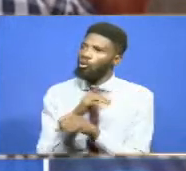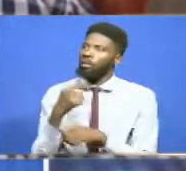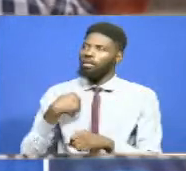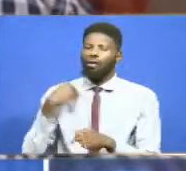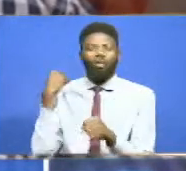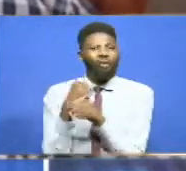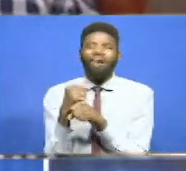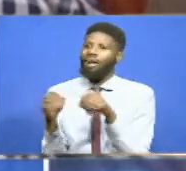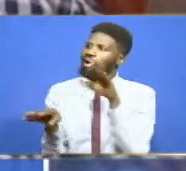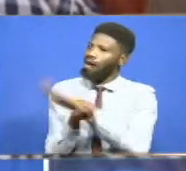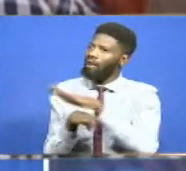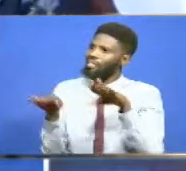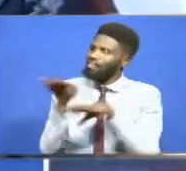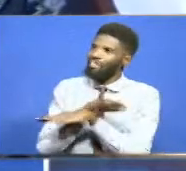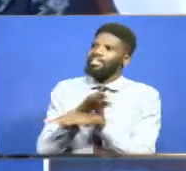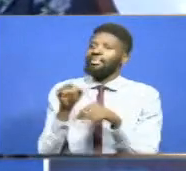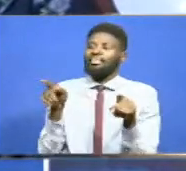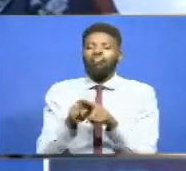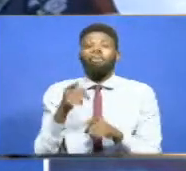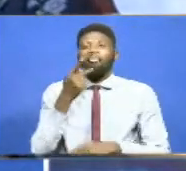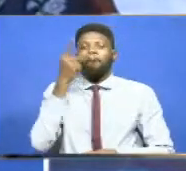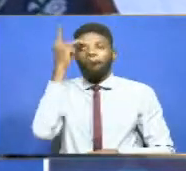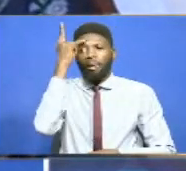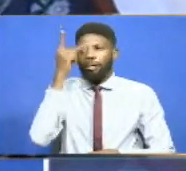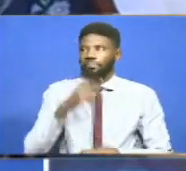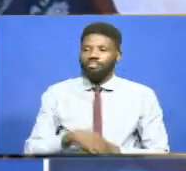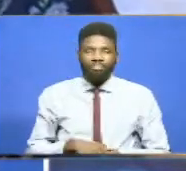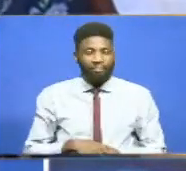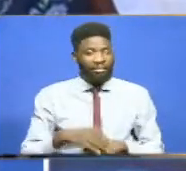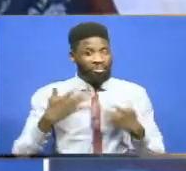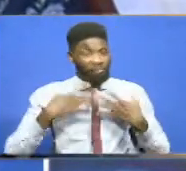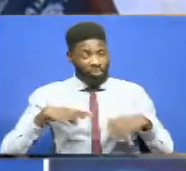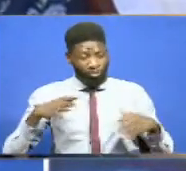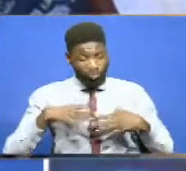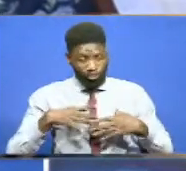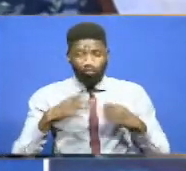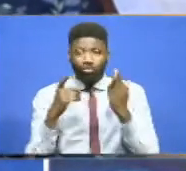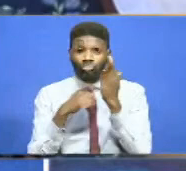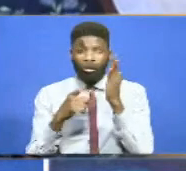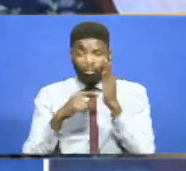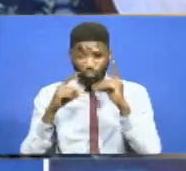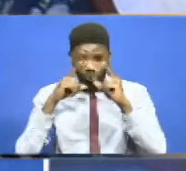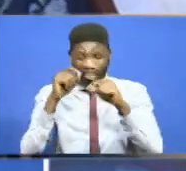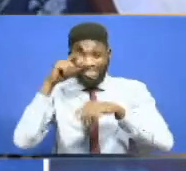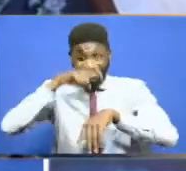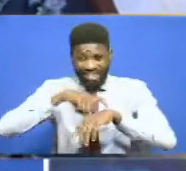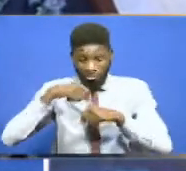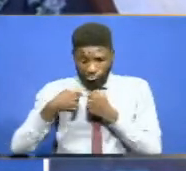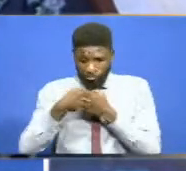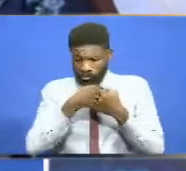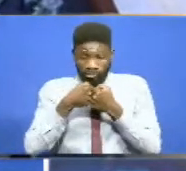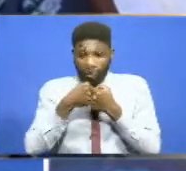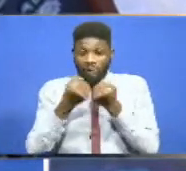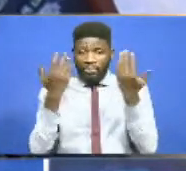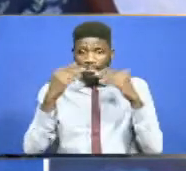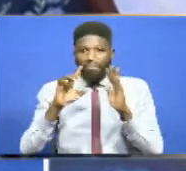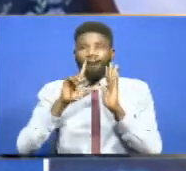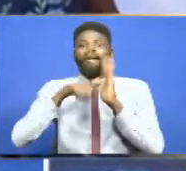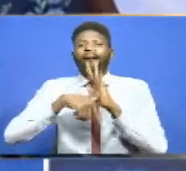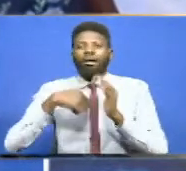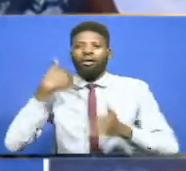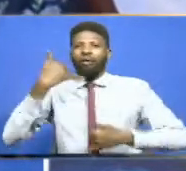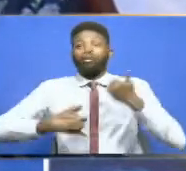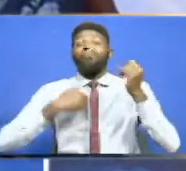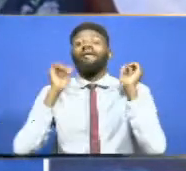everything as a parent. Waswahili wanasema baada ya dhiki kuna faraja. Siku